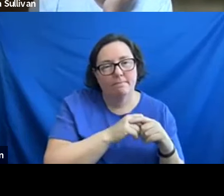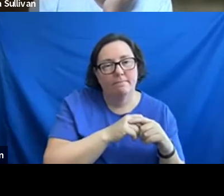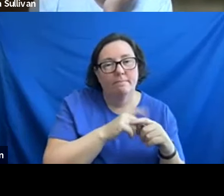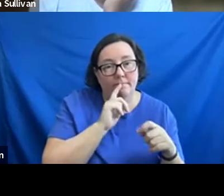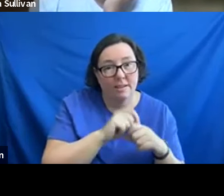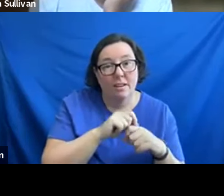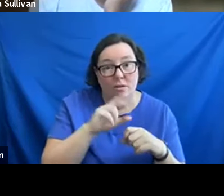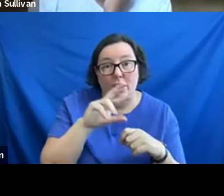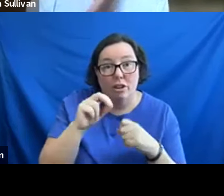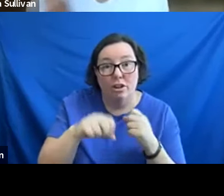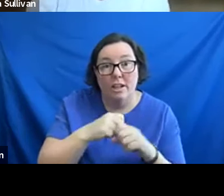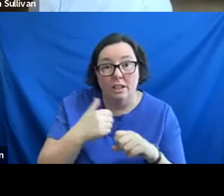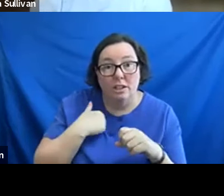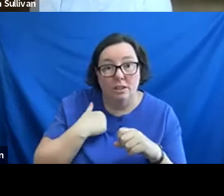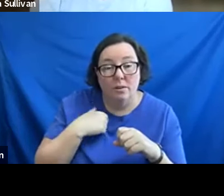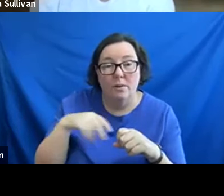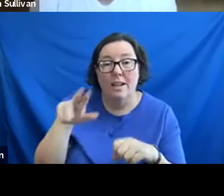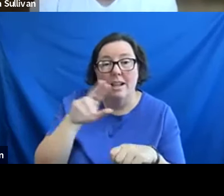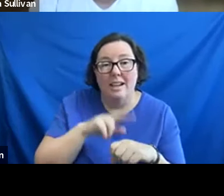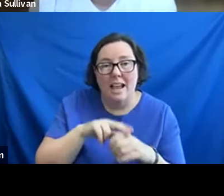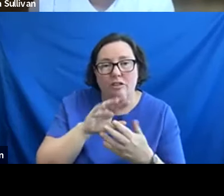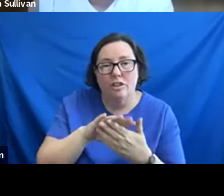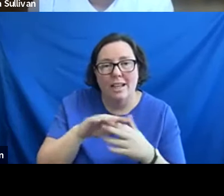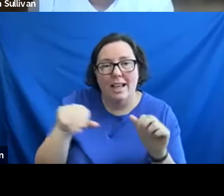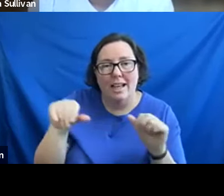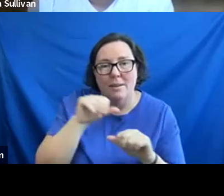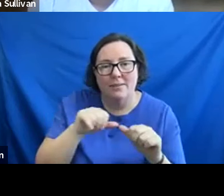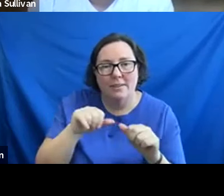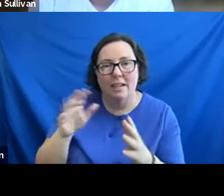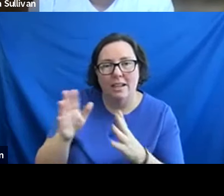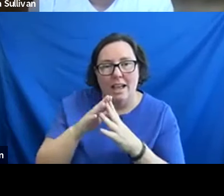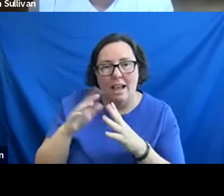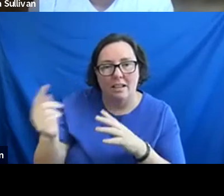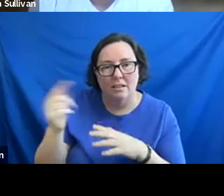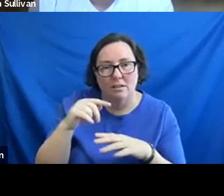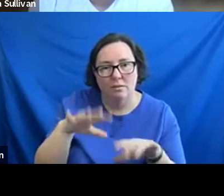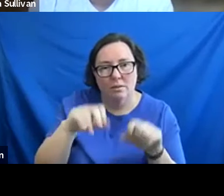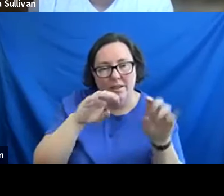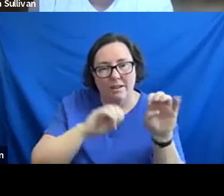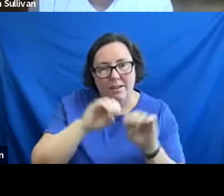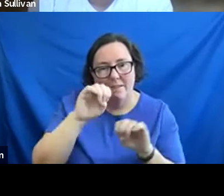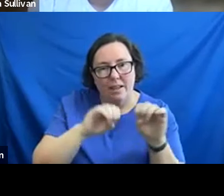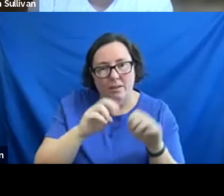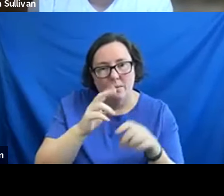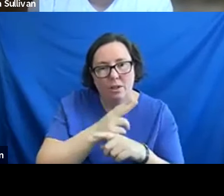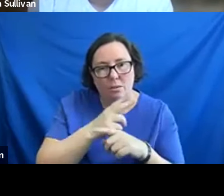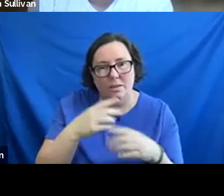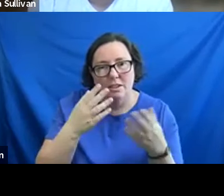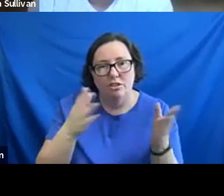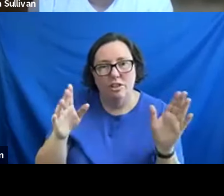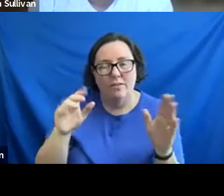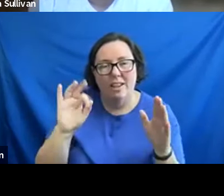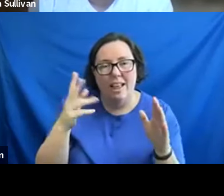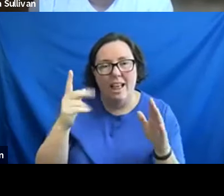literally 30 years ago when the National Academy of Sciences was asked to evaluate the use of the general aptitude test